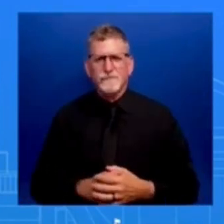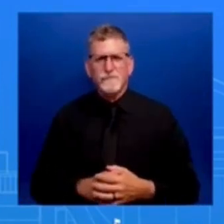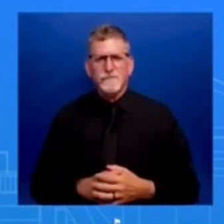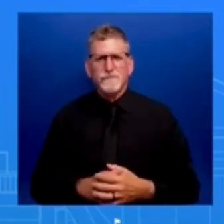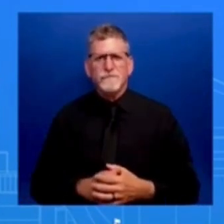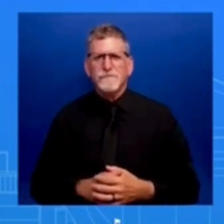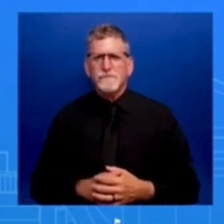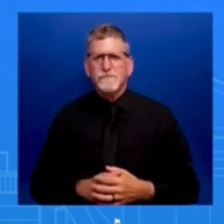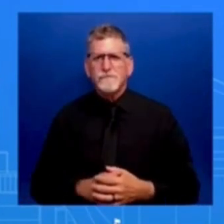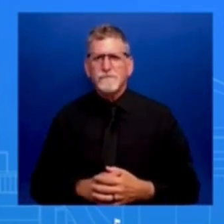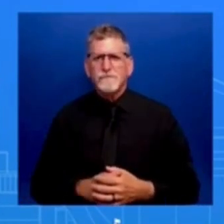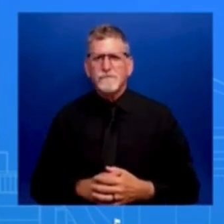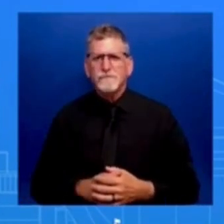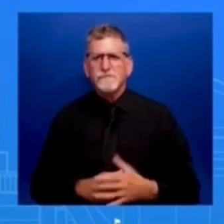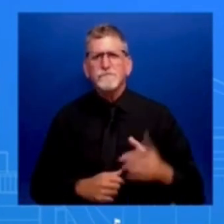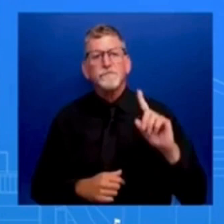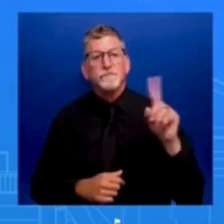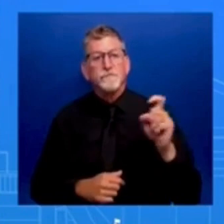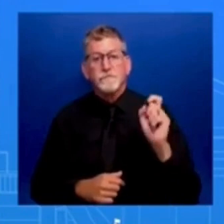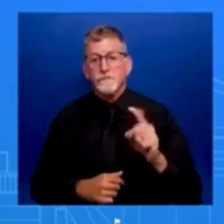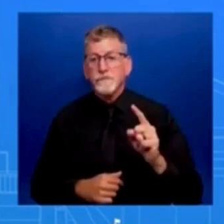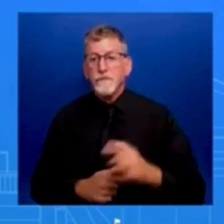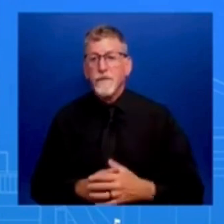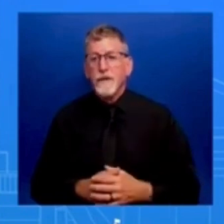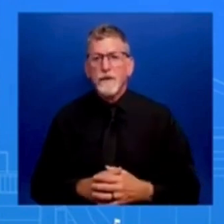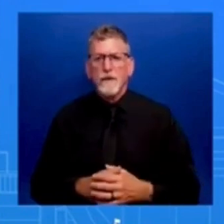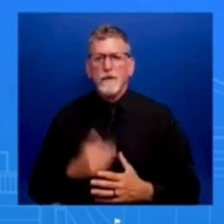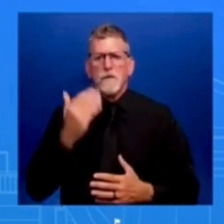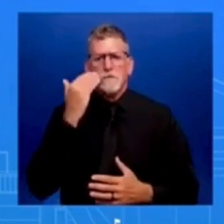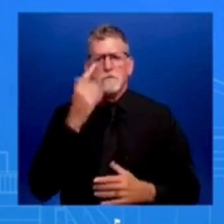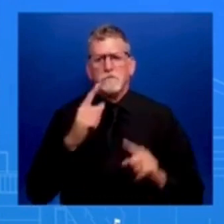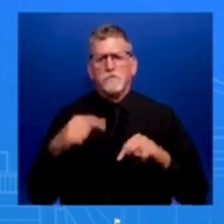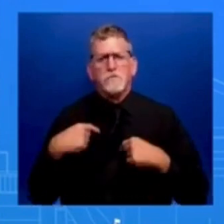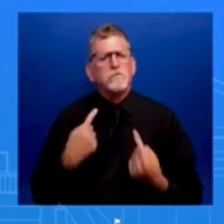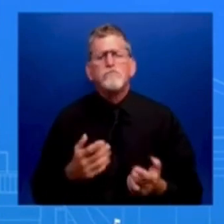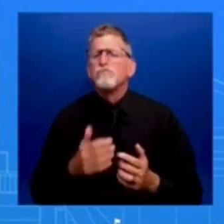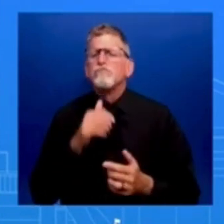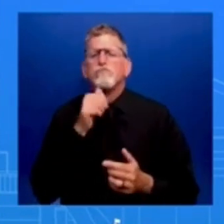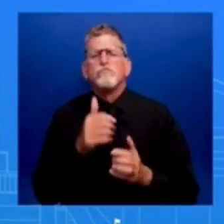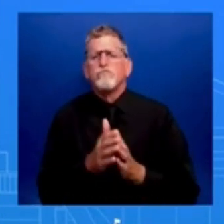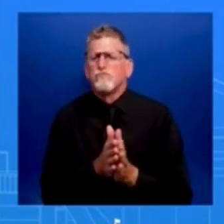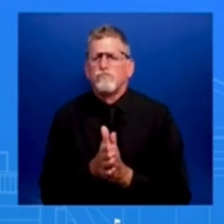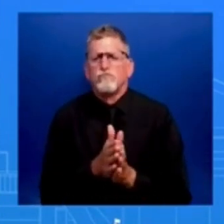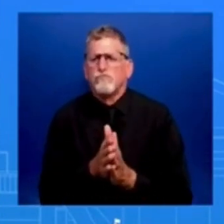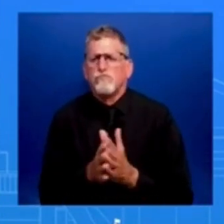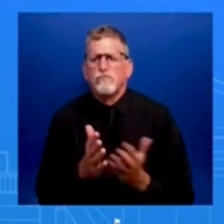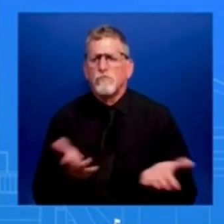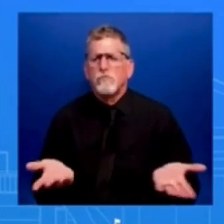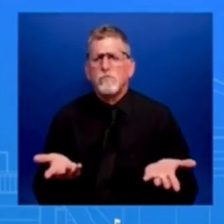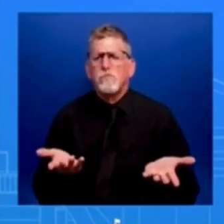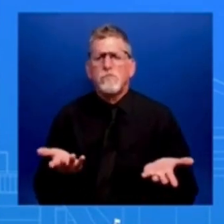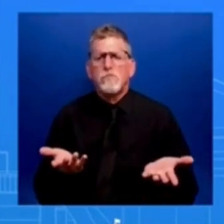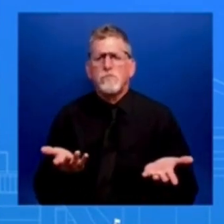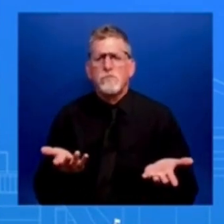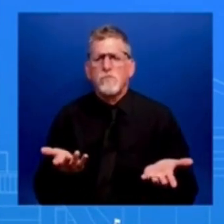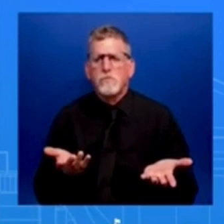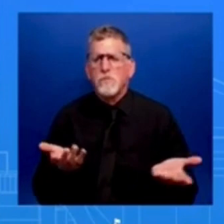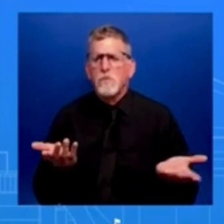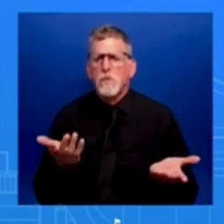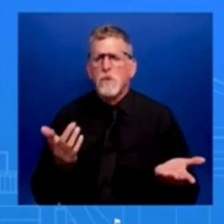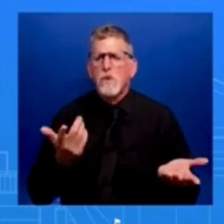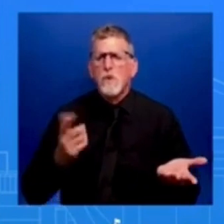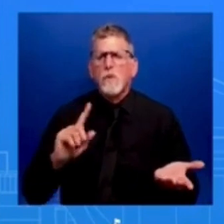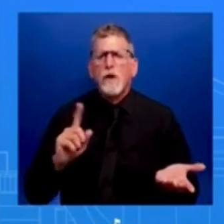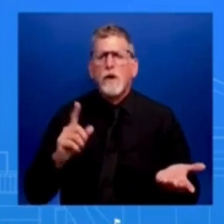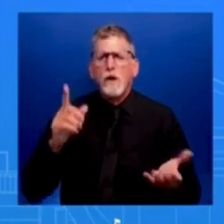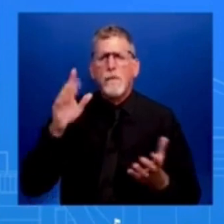have been unwilling to say exactly where President Biden invited the Israeli Prime Minister to here in the U.S. Earlier